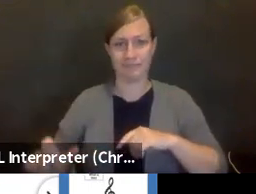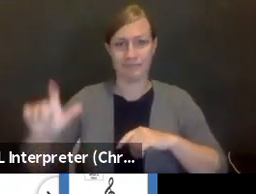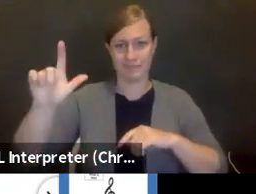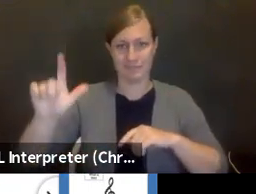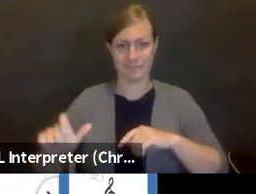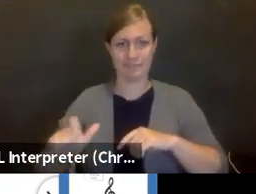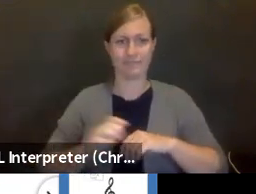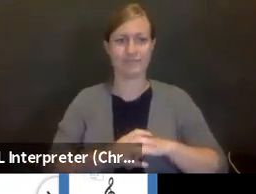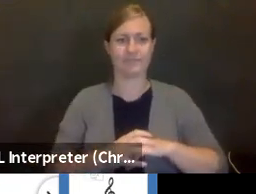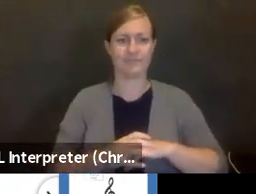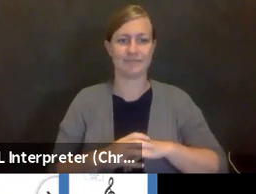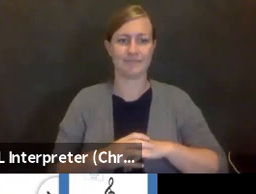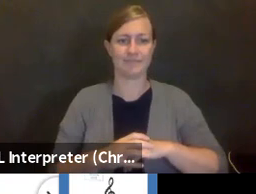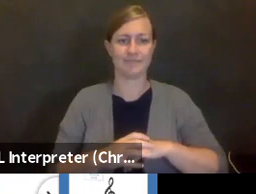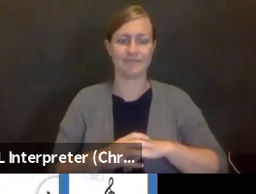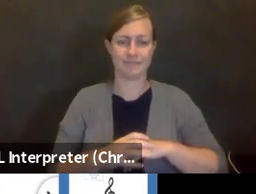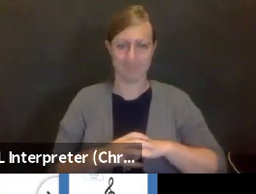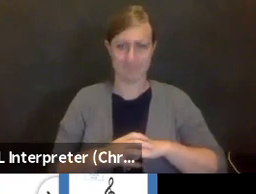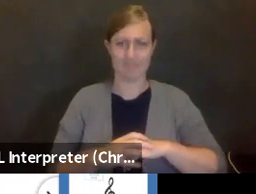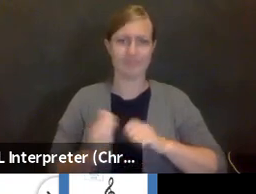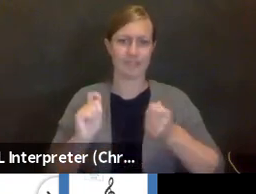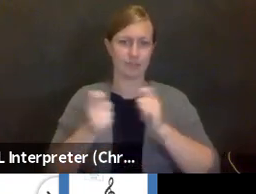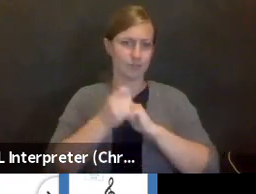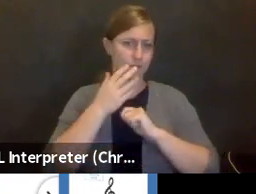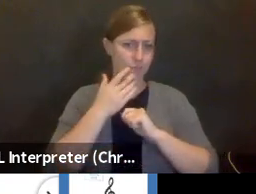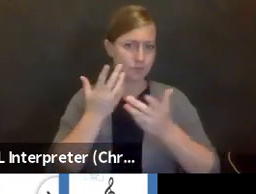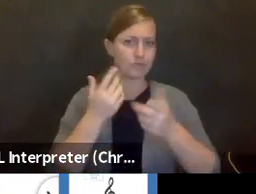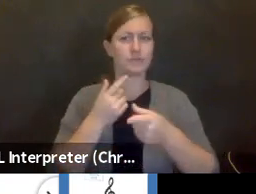There we go. I can even change colors of this.